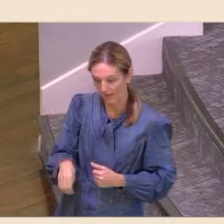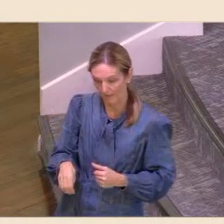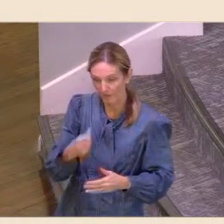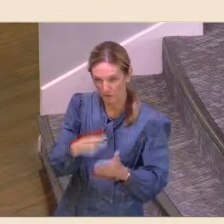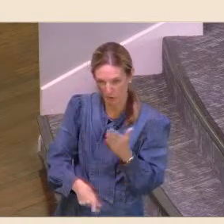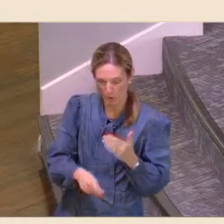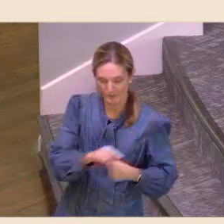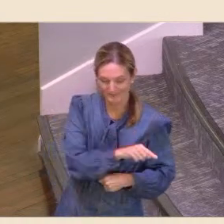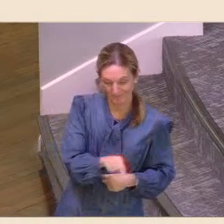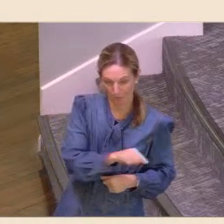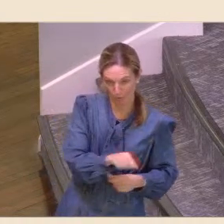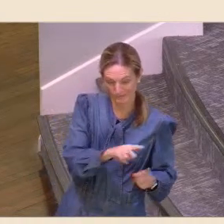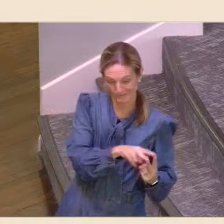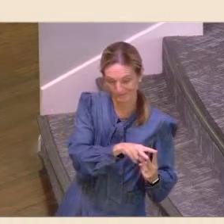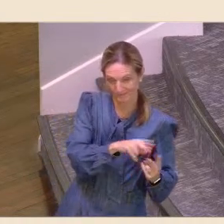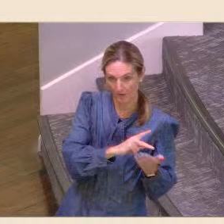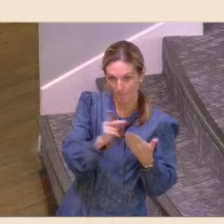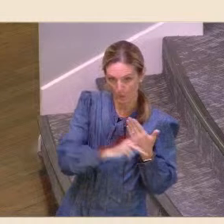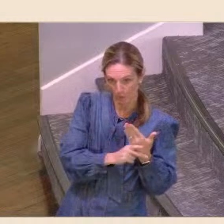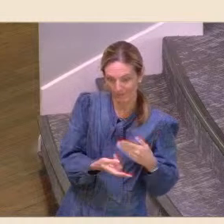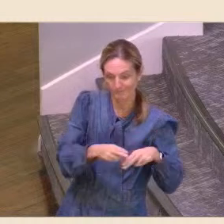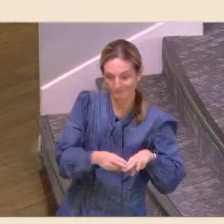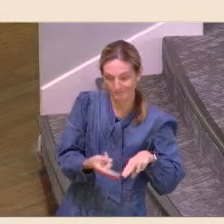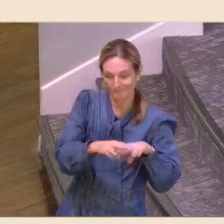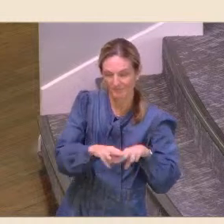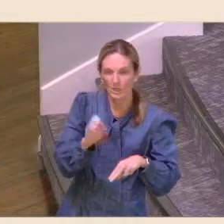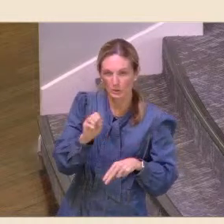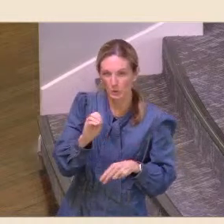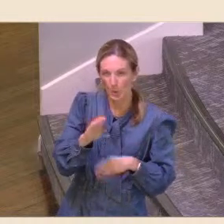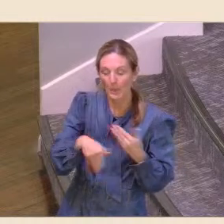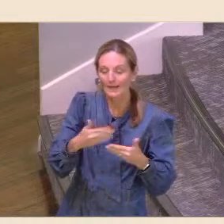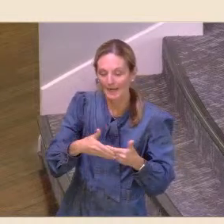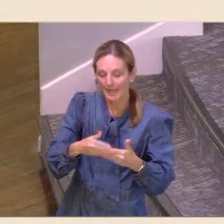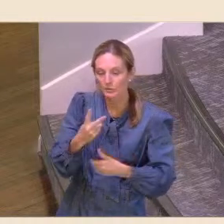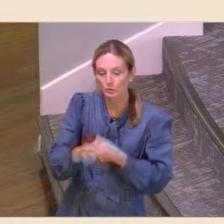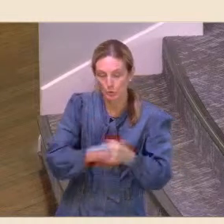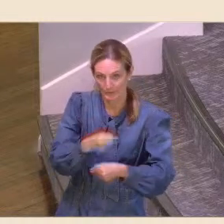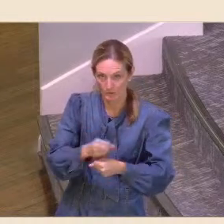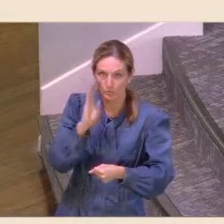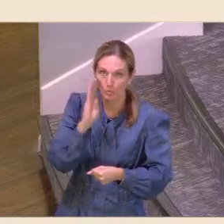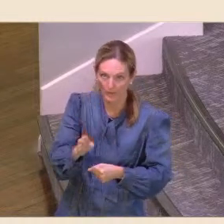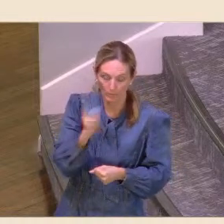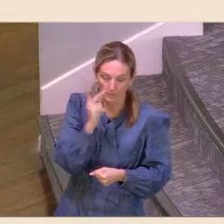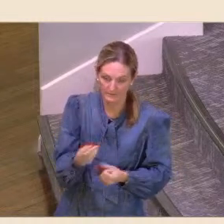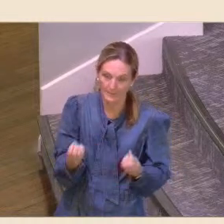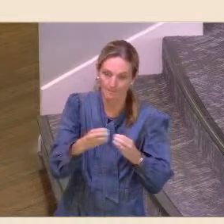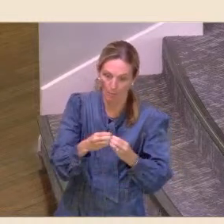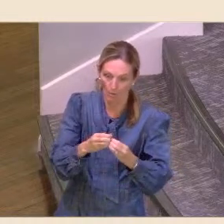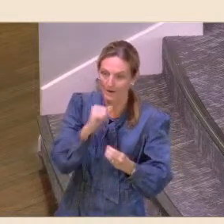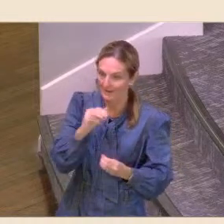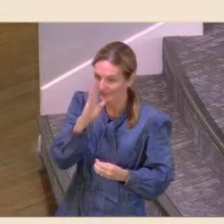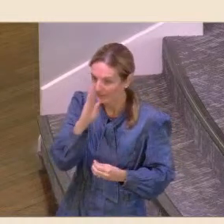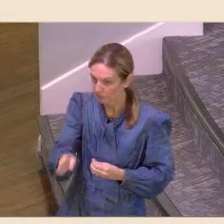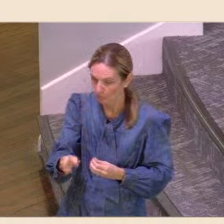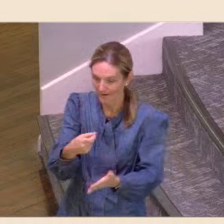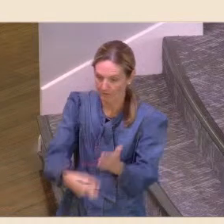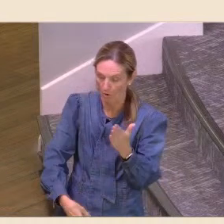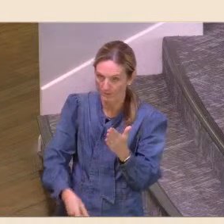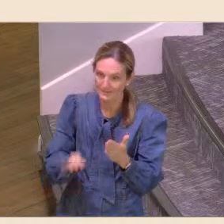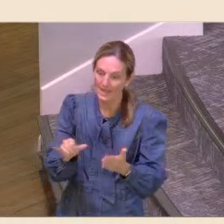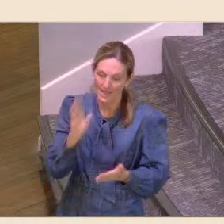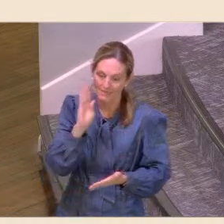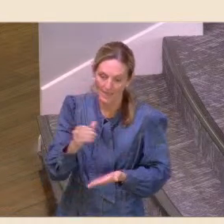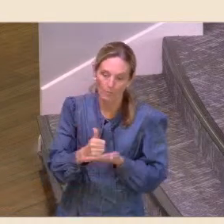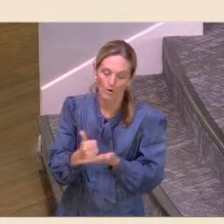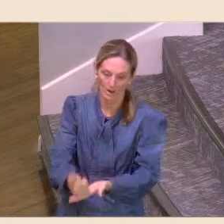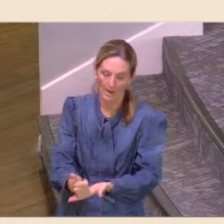up proportionately. And so for the next 2 years, we will see much more indirect costs, which will help our general fund